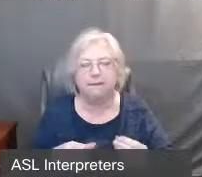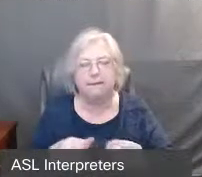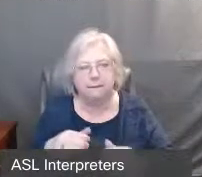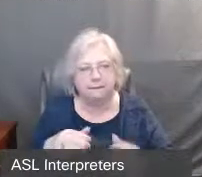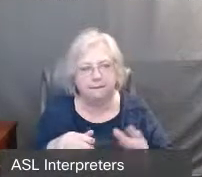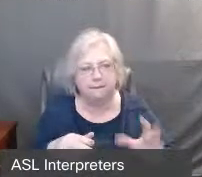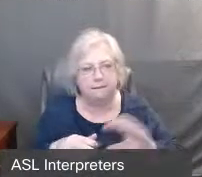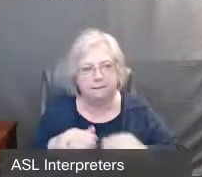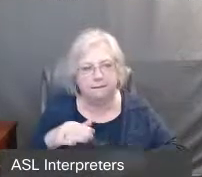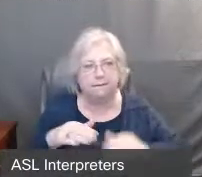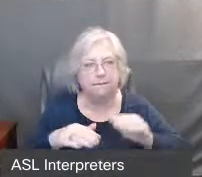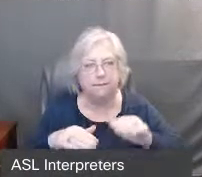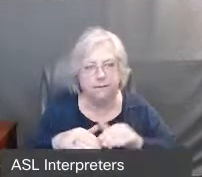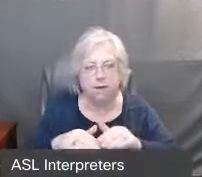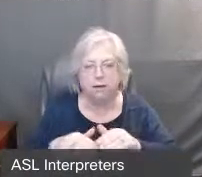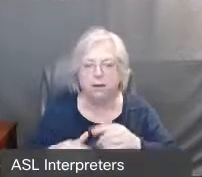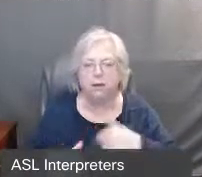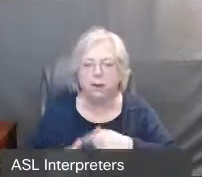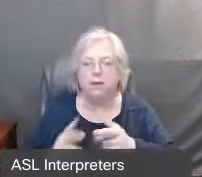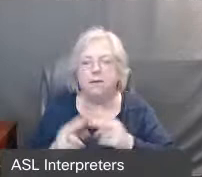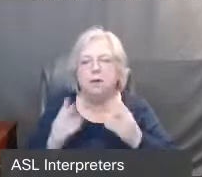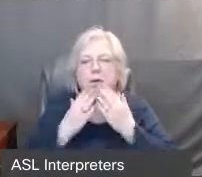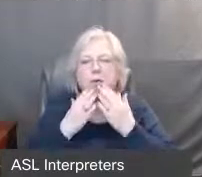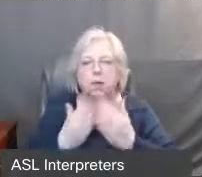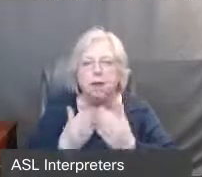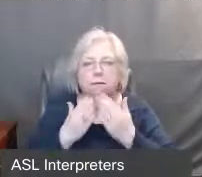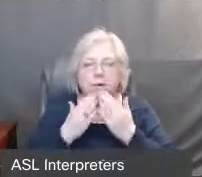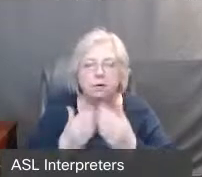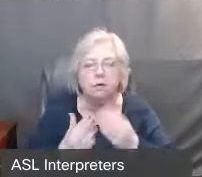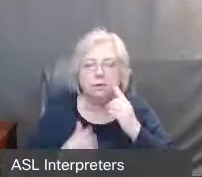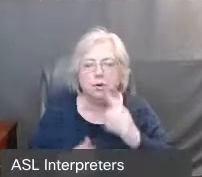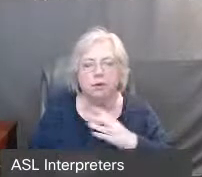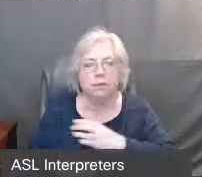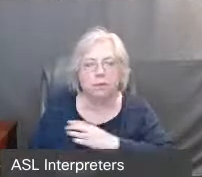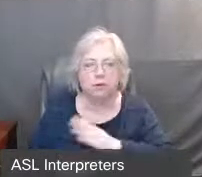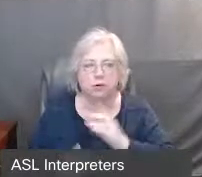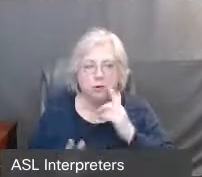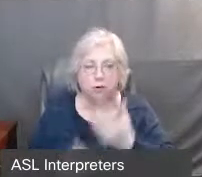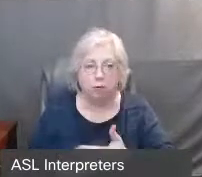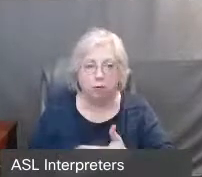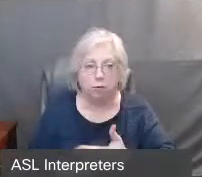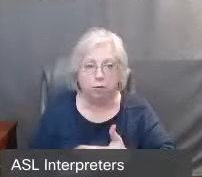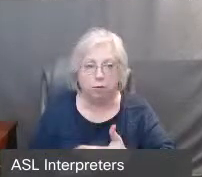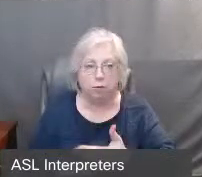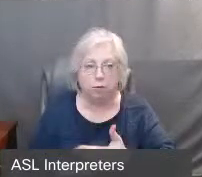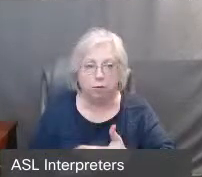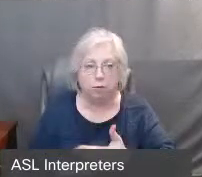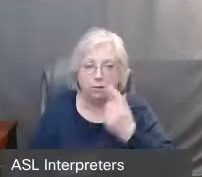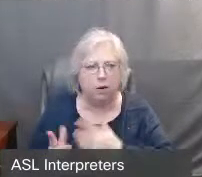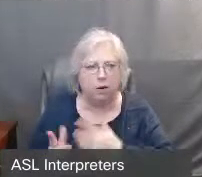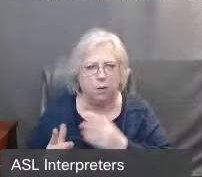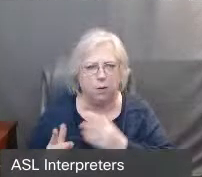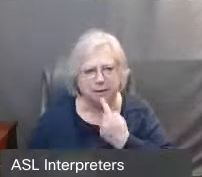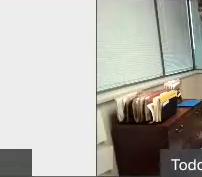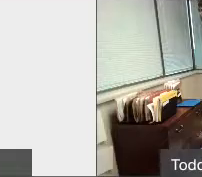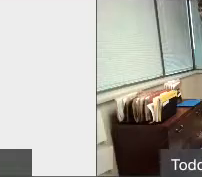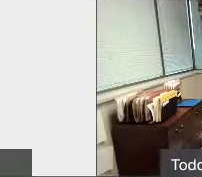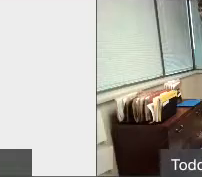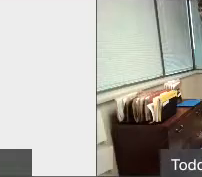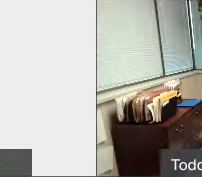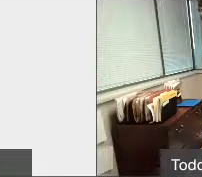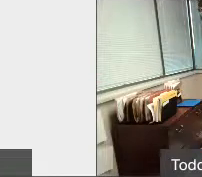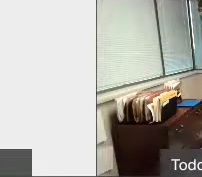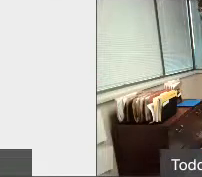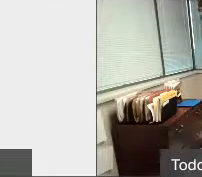variance. We are extremely grateful for the Commission's previous recognition of our serious concerns about proposed